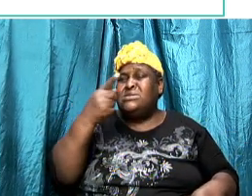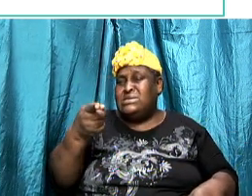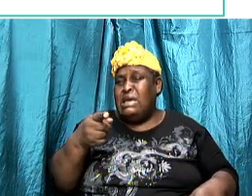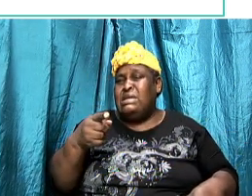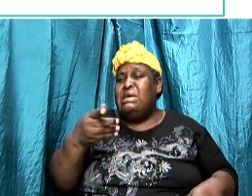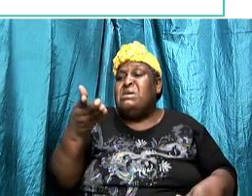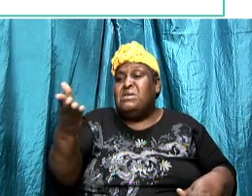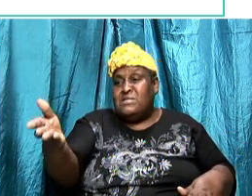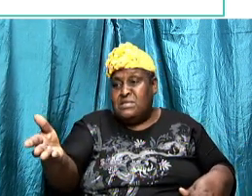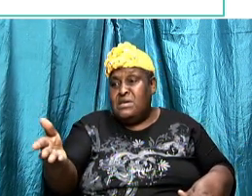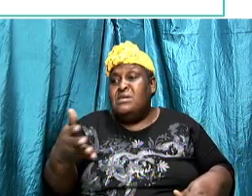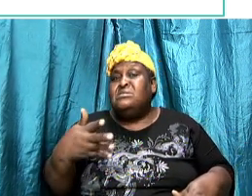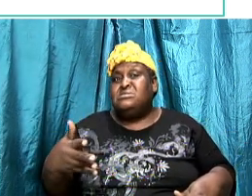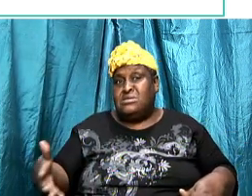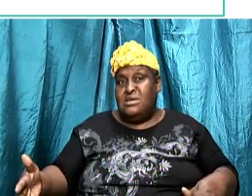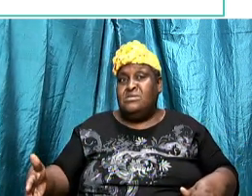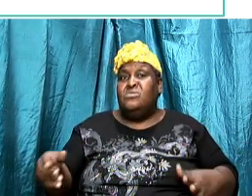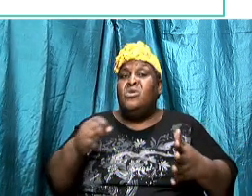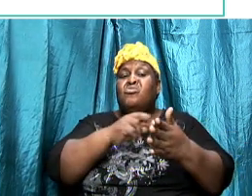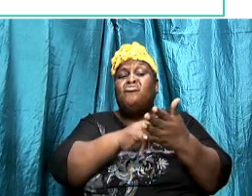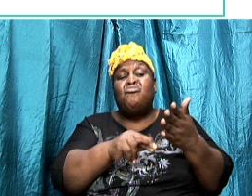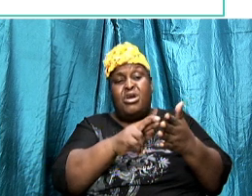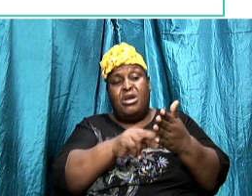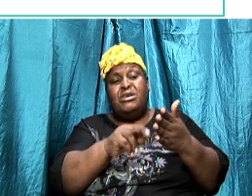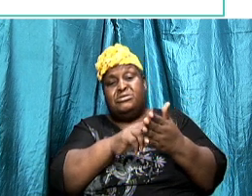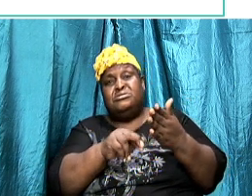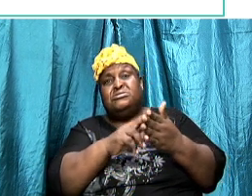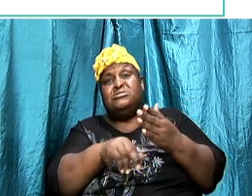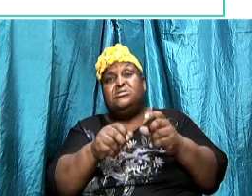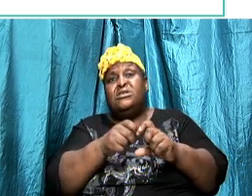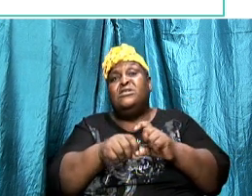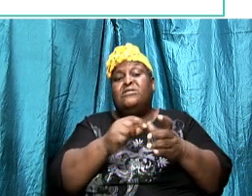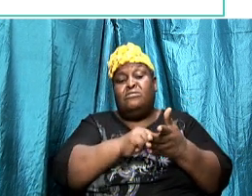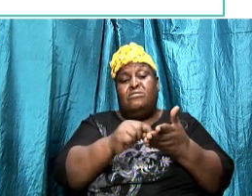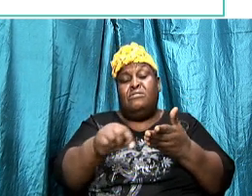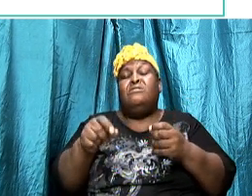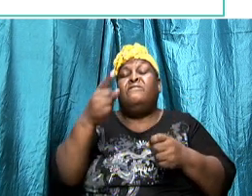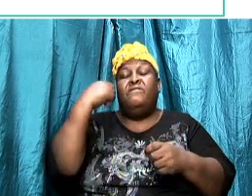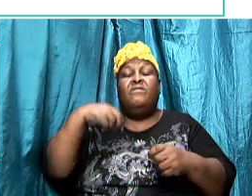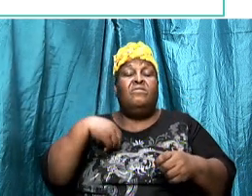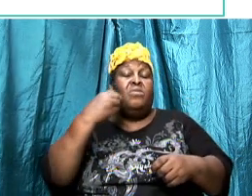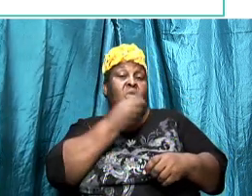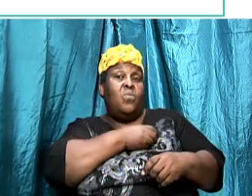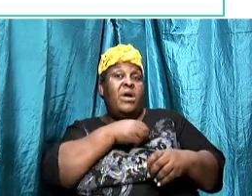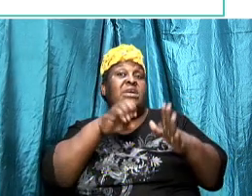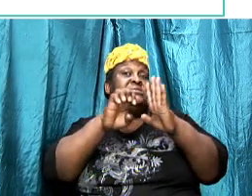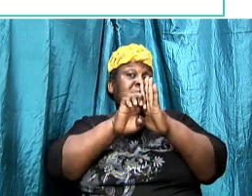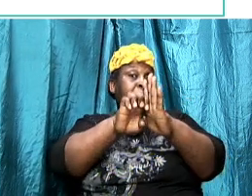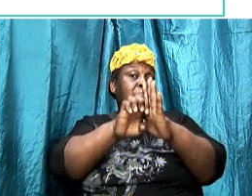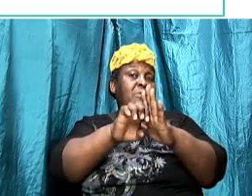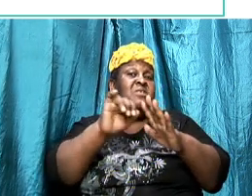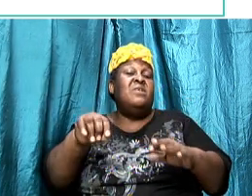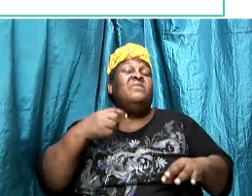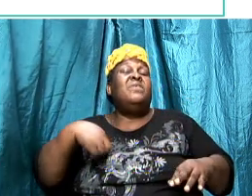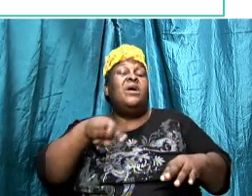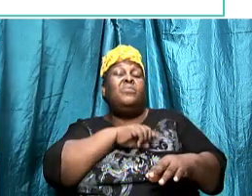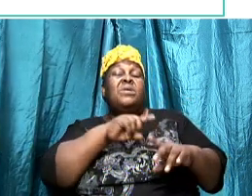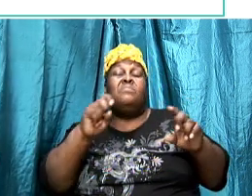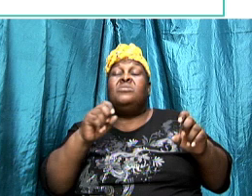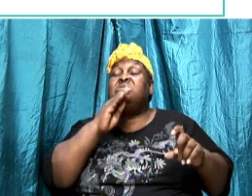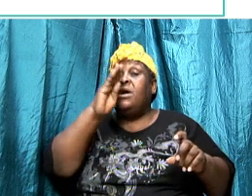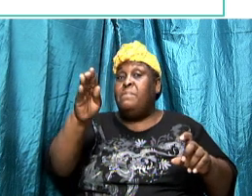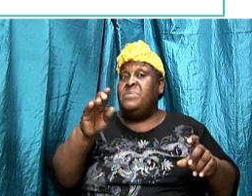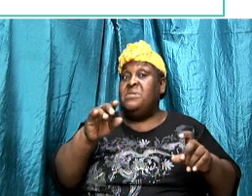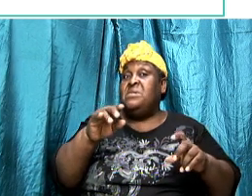our admonition, so that we should not be idolaters. As you know, that